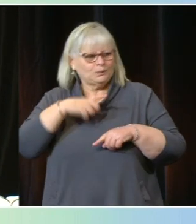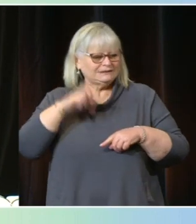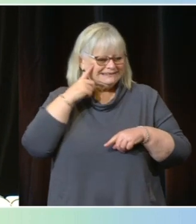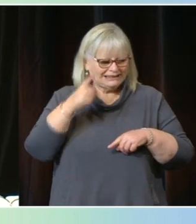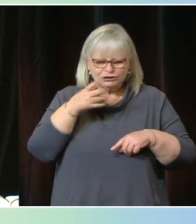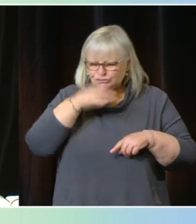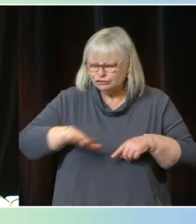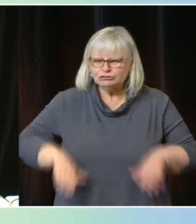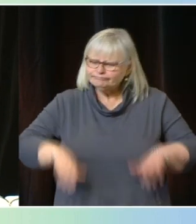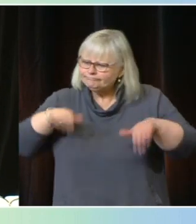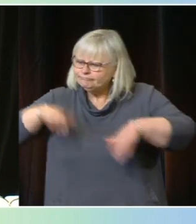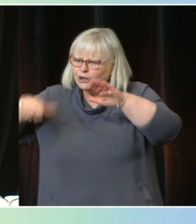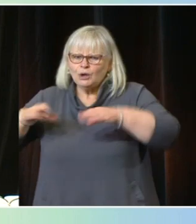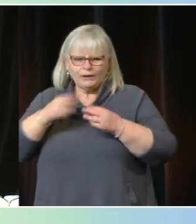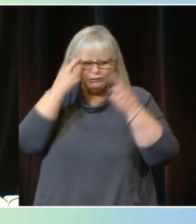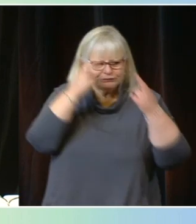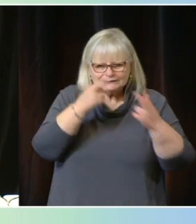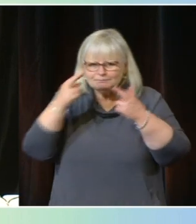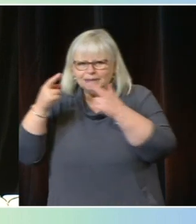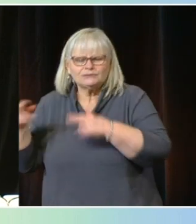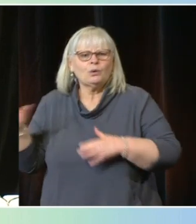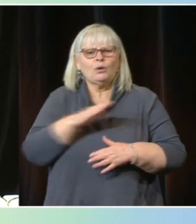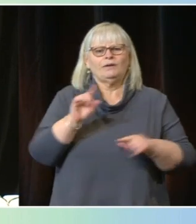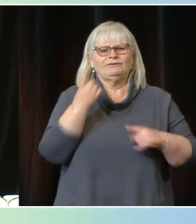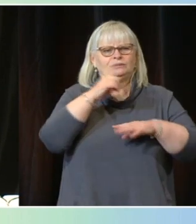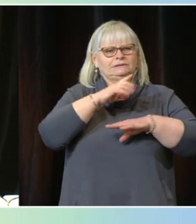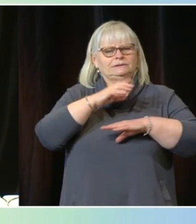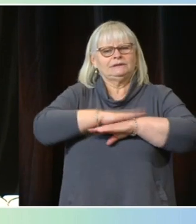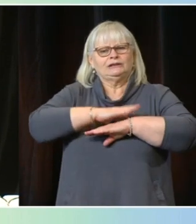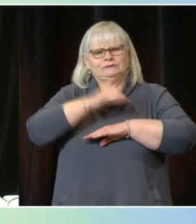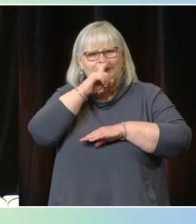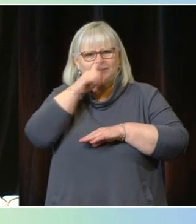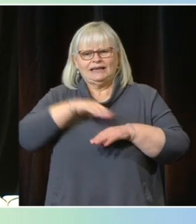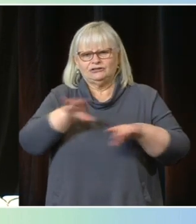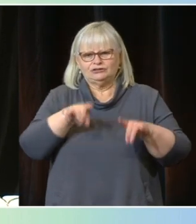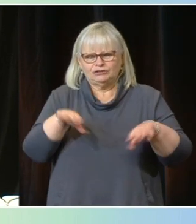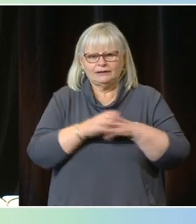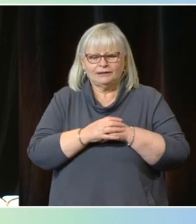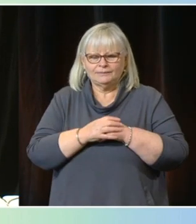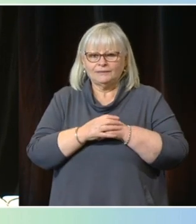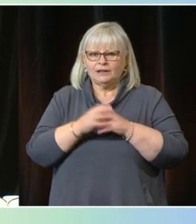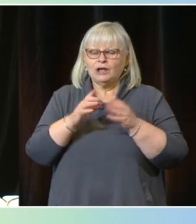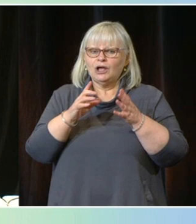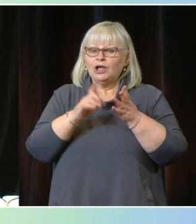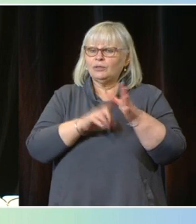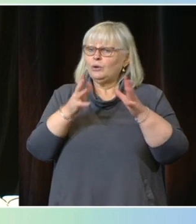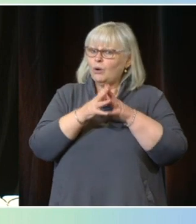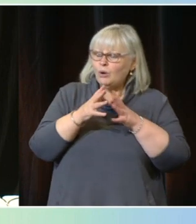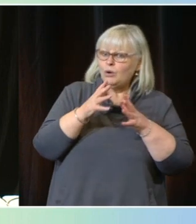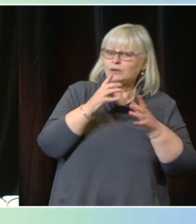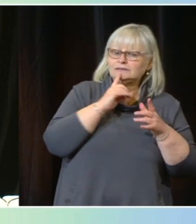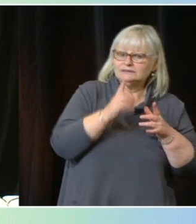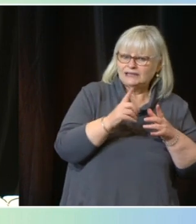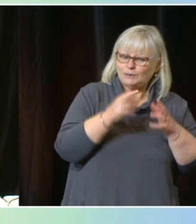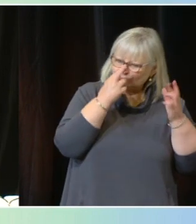society that acknowledges respects and honors First Nation people in this country the law of the land talks about giving respect and honor to all